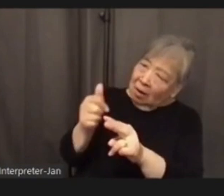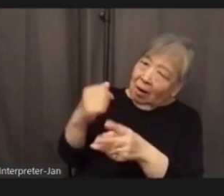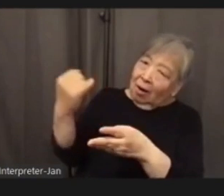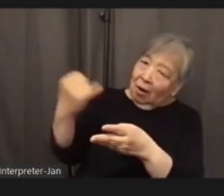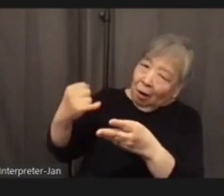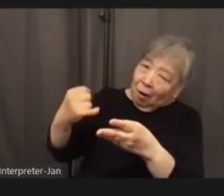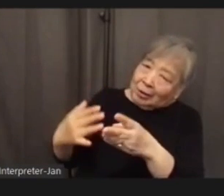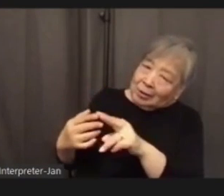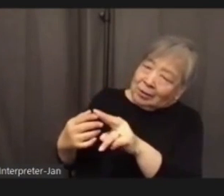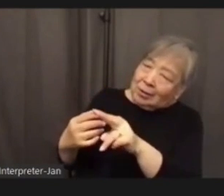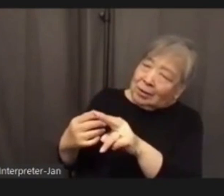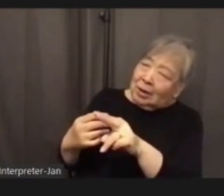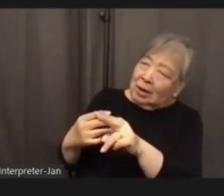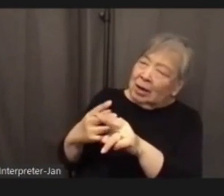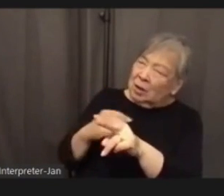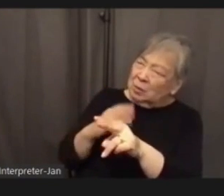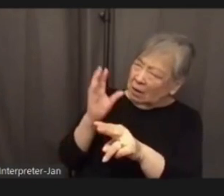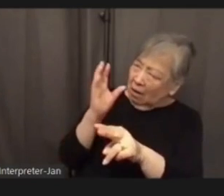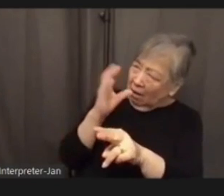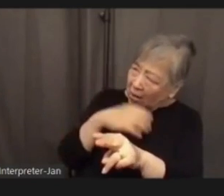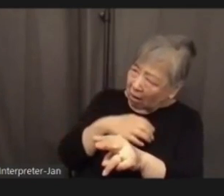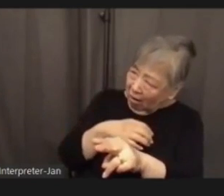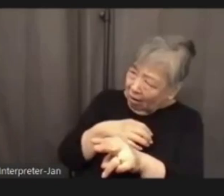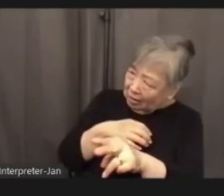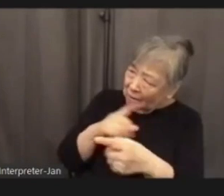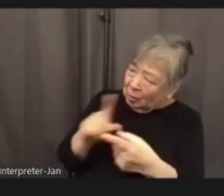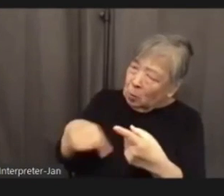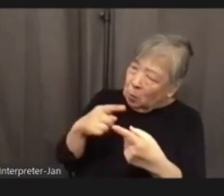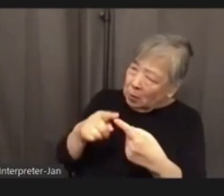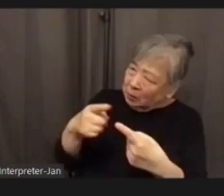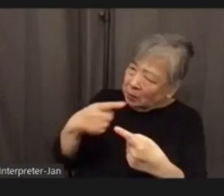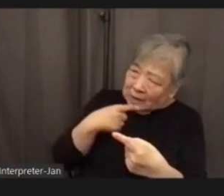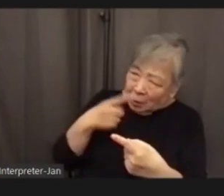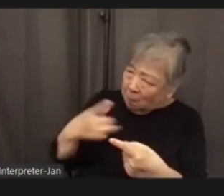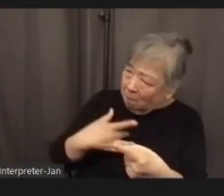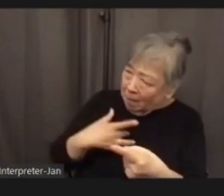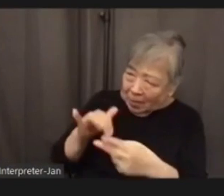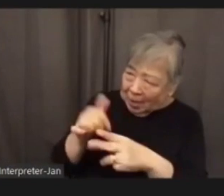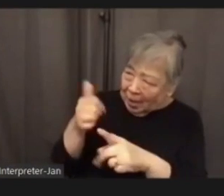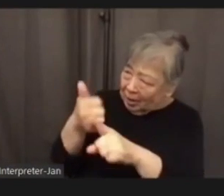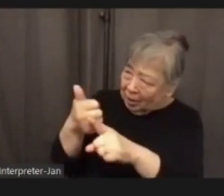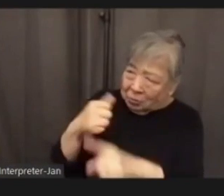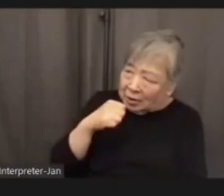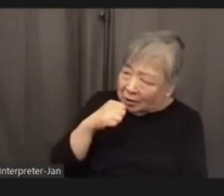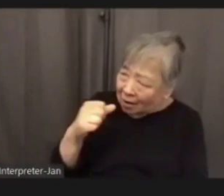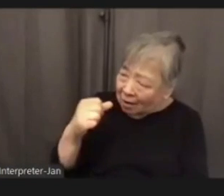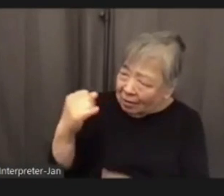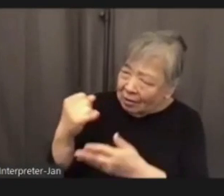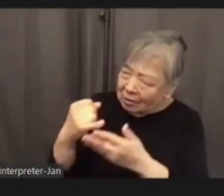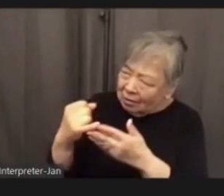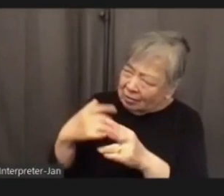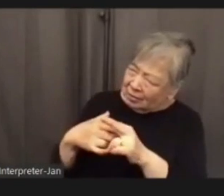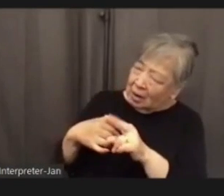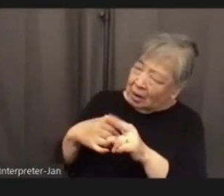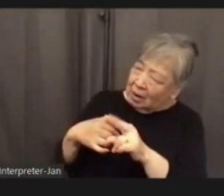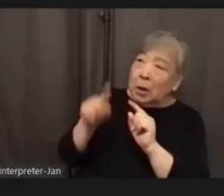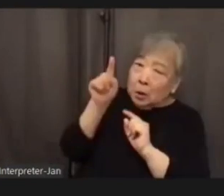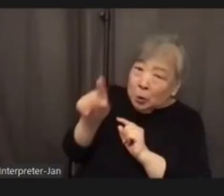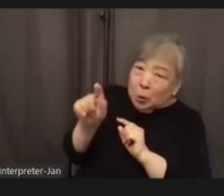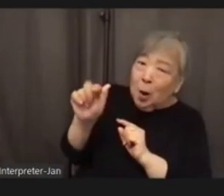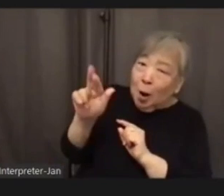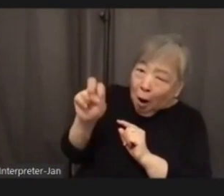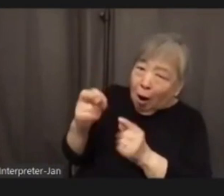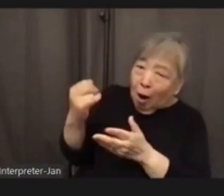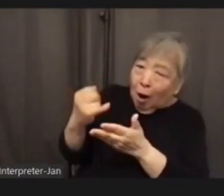it was odd to hear that you felt like you were not an artist. So but you are. Everything